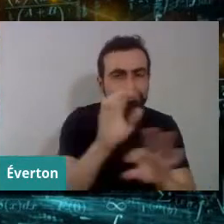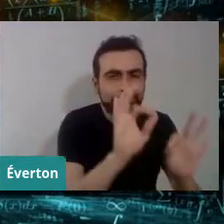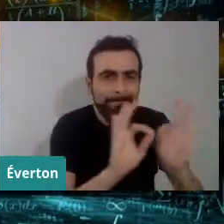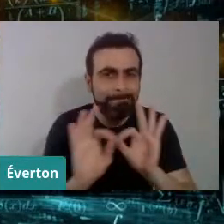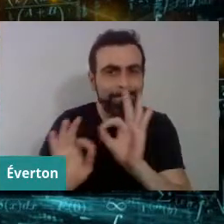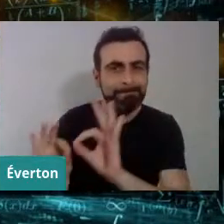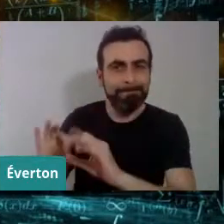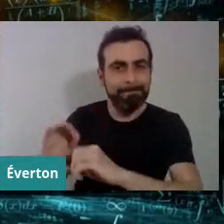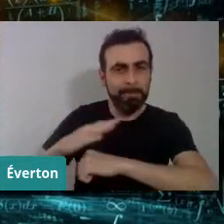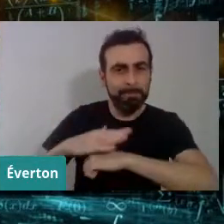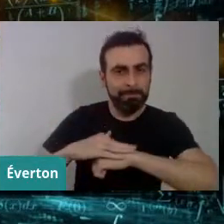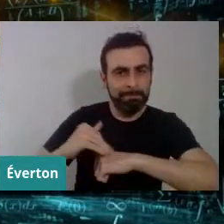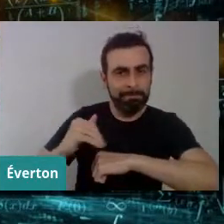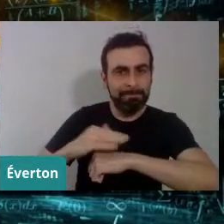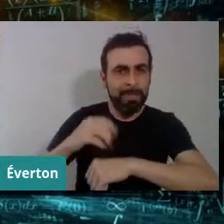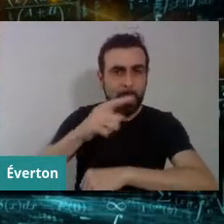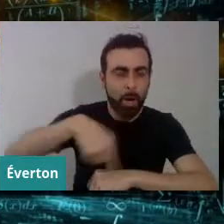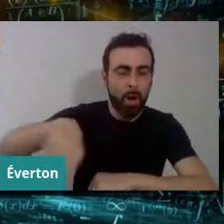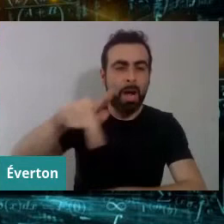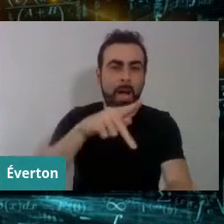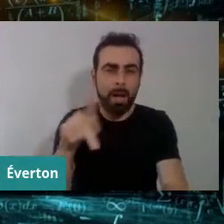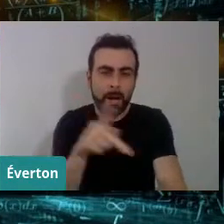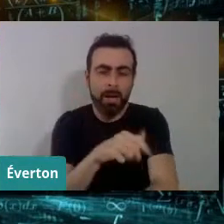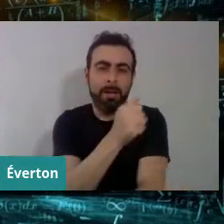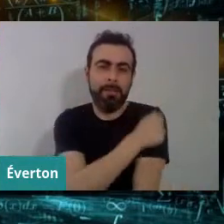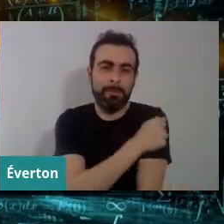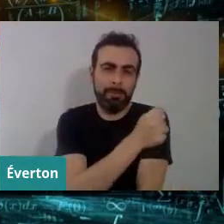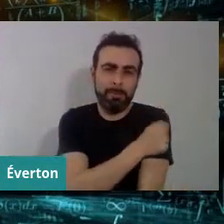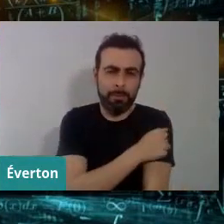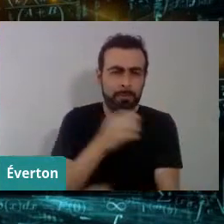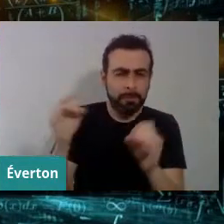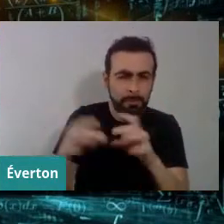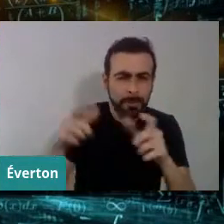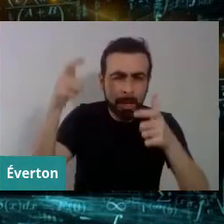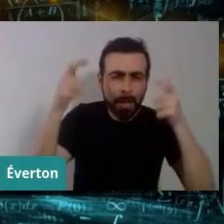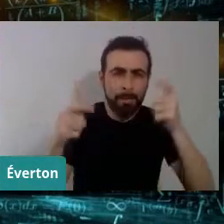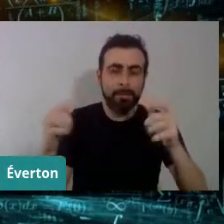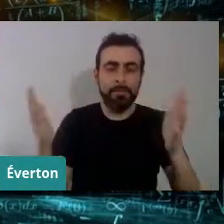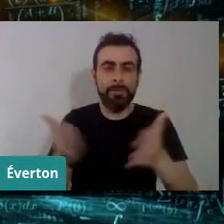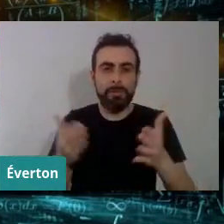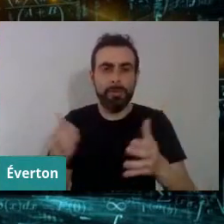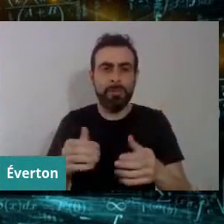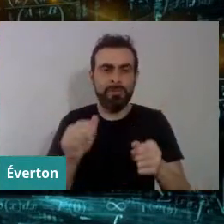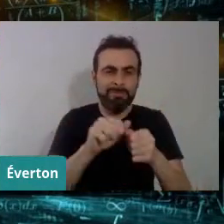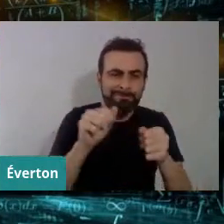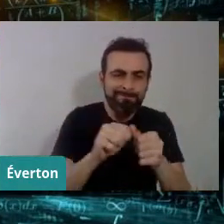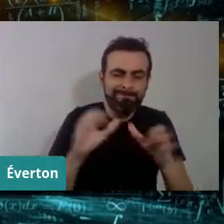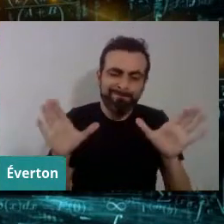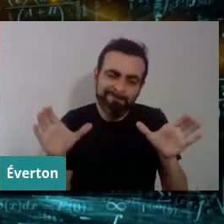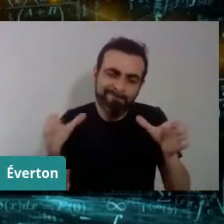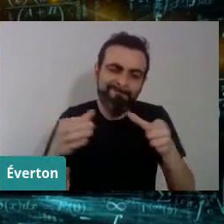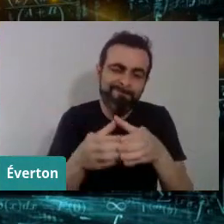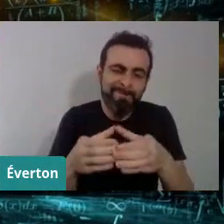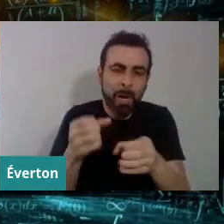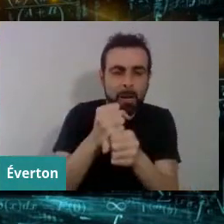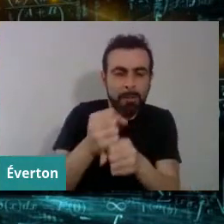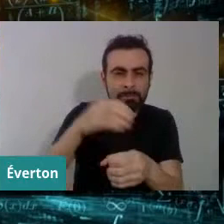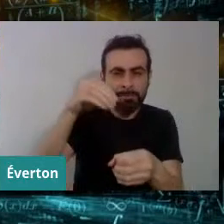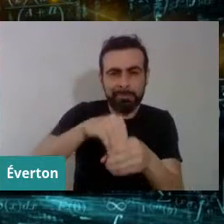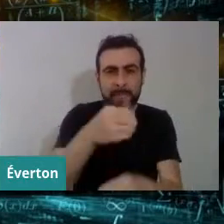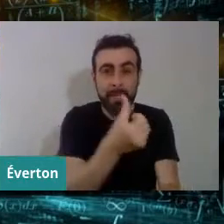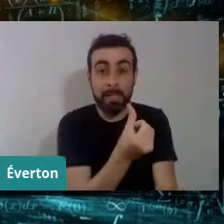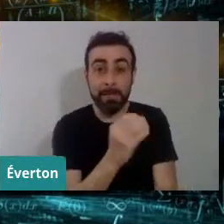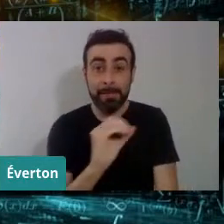para professores, alunos egressos e todos que comporam esses 60 anos